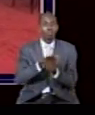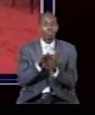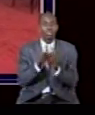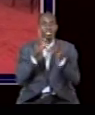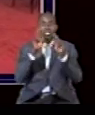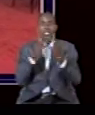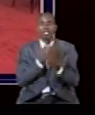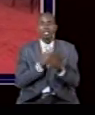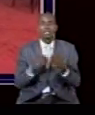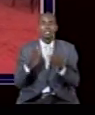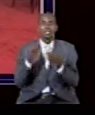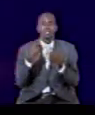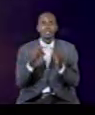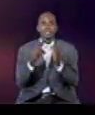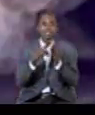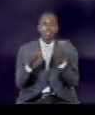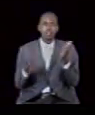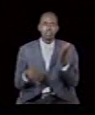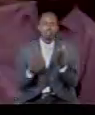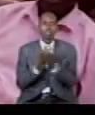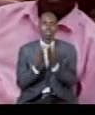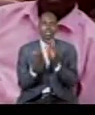negative. Praise the Lord.